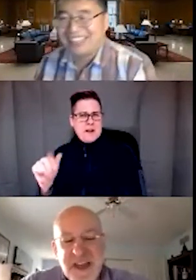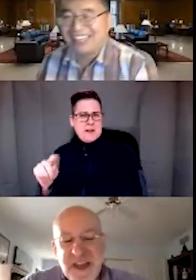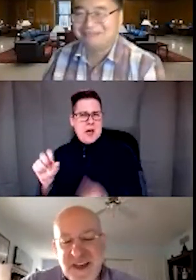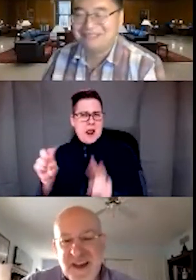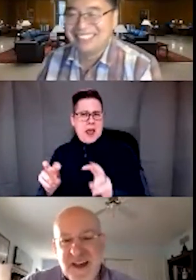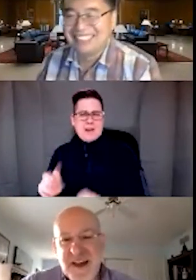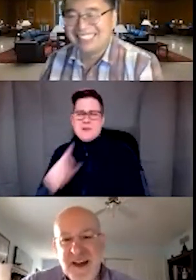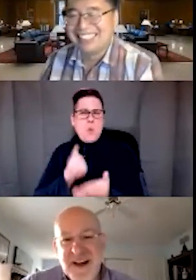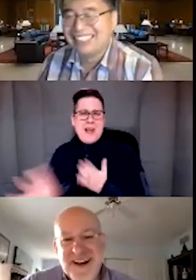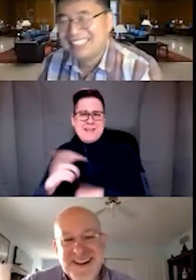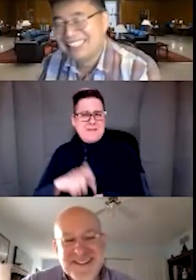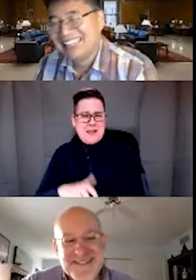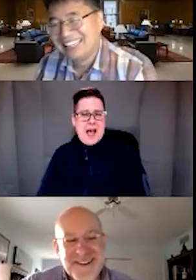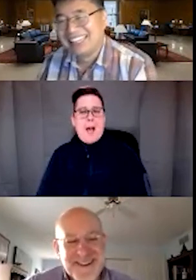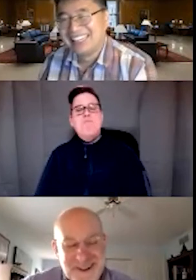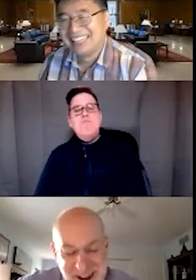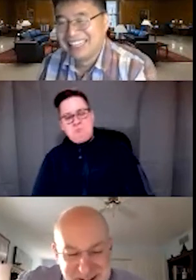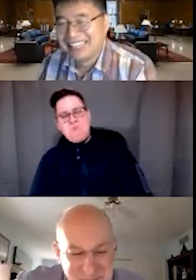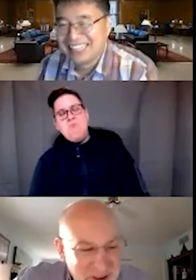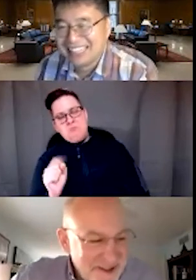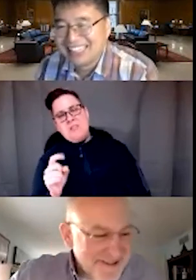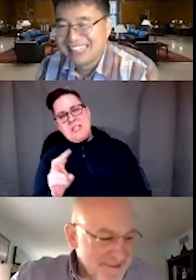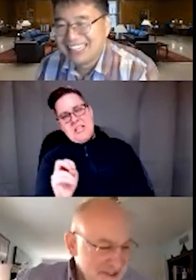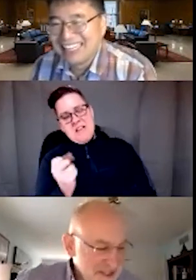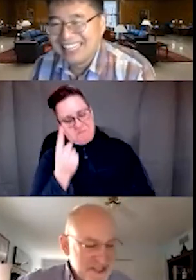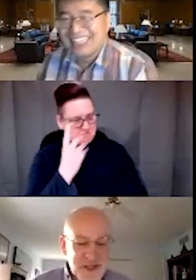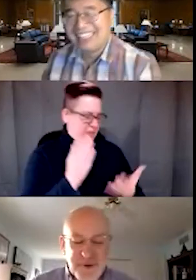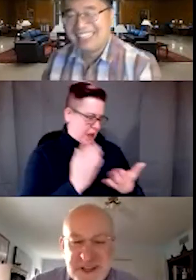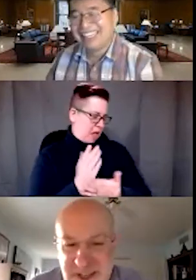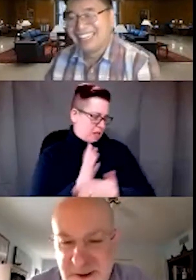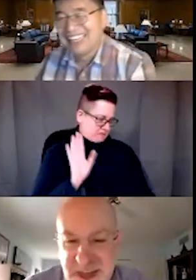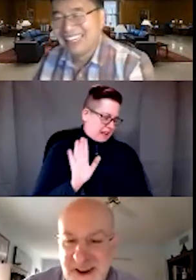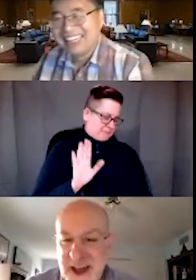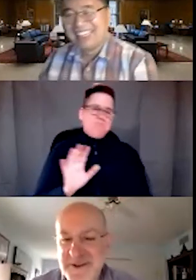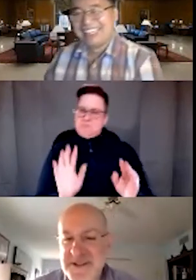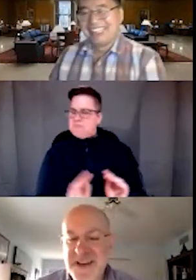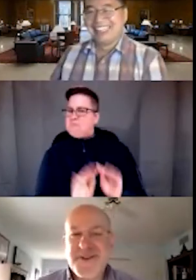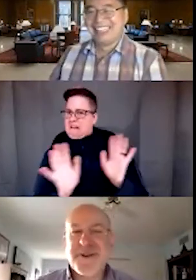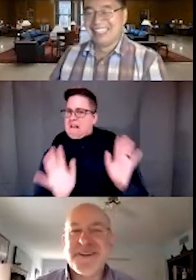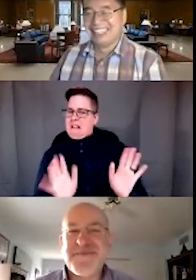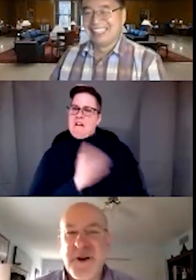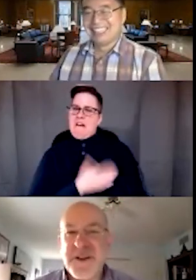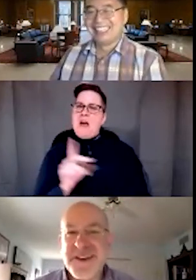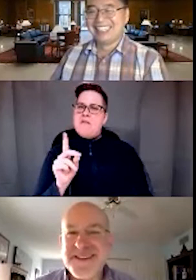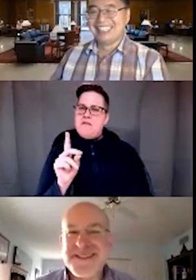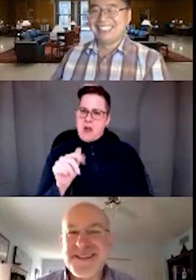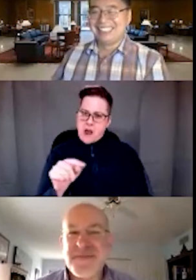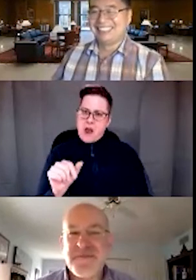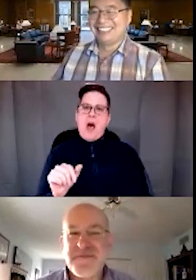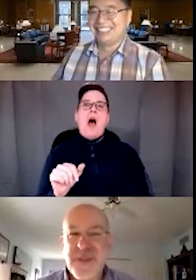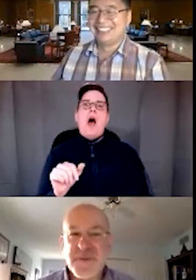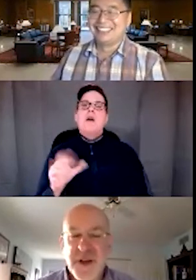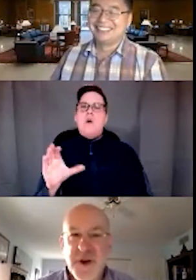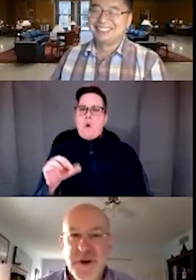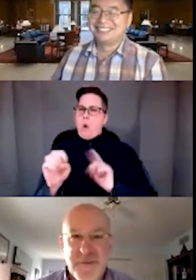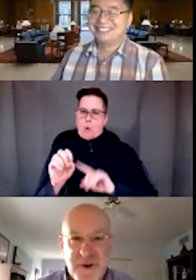of time. All right, well, it seemed pretty clear that our data coordinate department is the